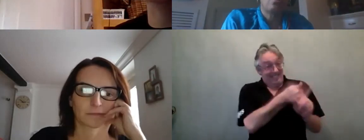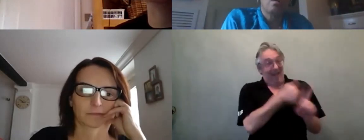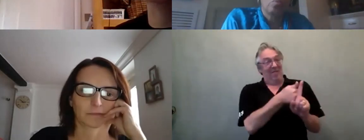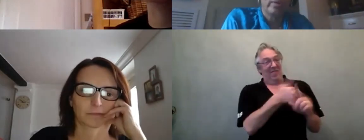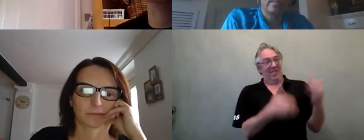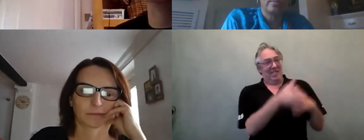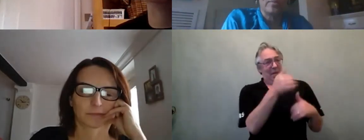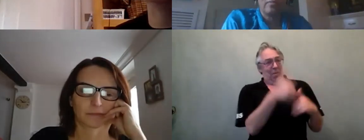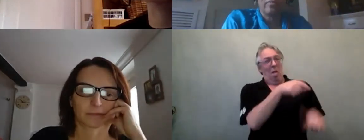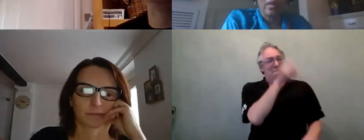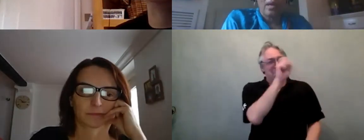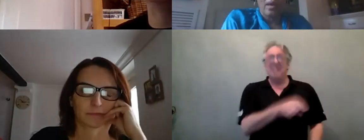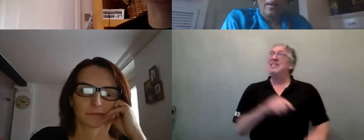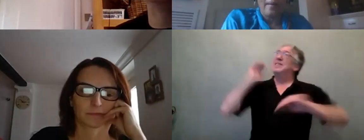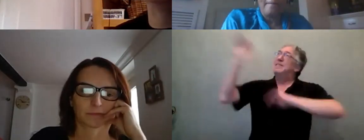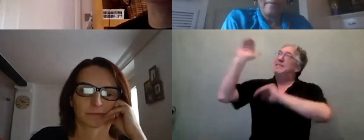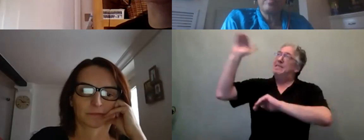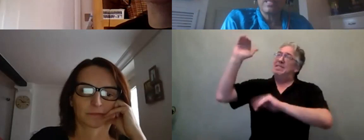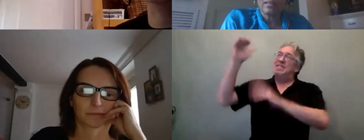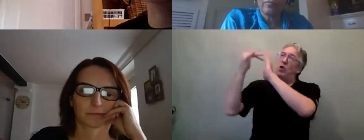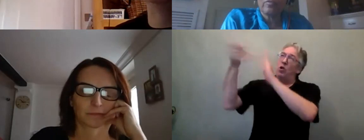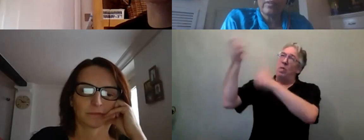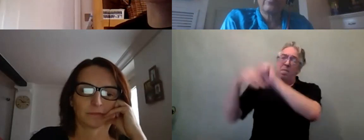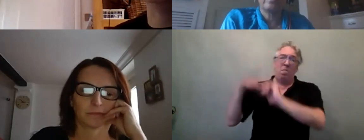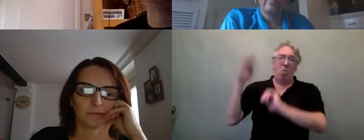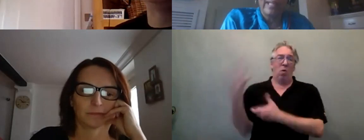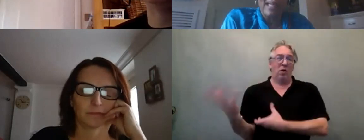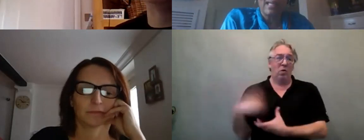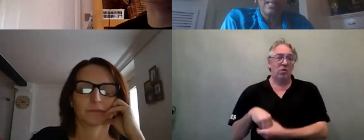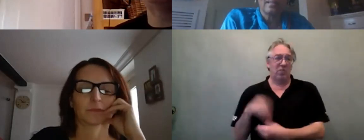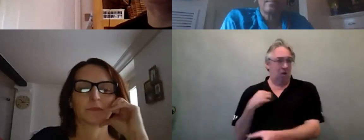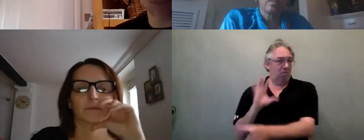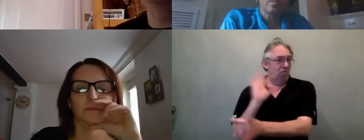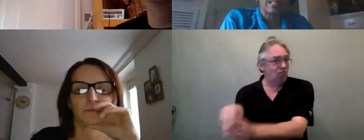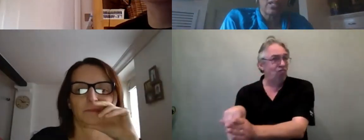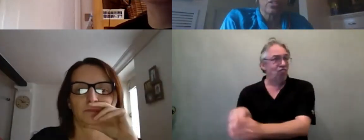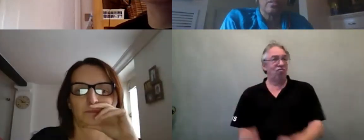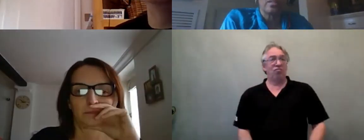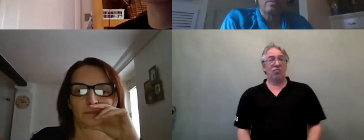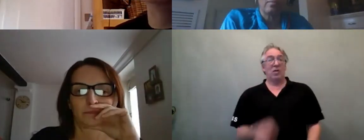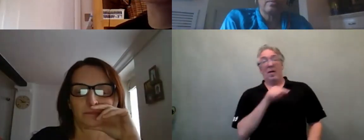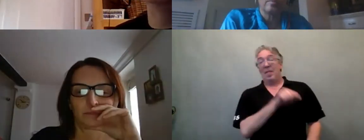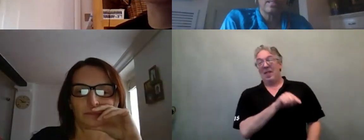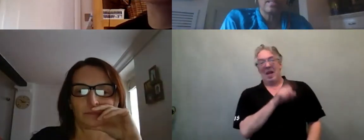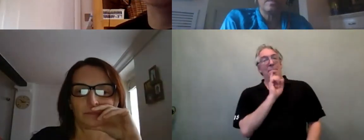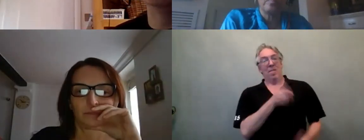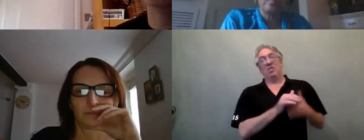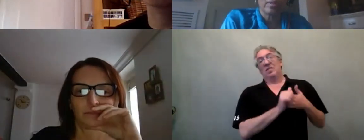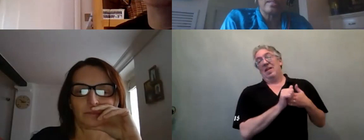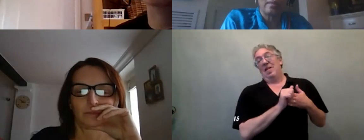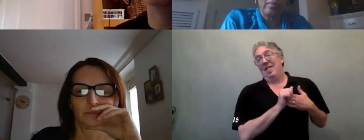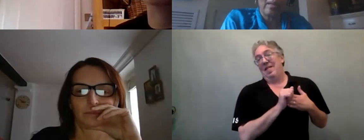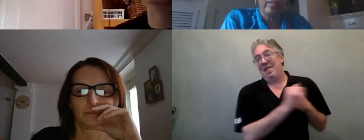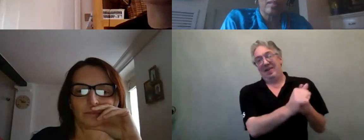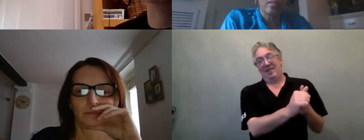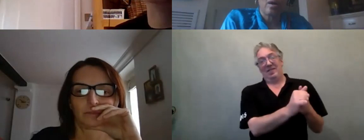technologies are more inclusive, and being at the forefront of leading some of those discussions around the